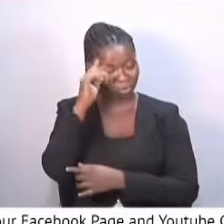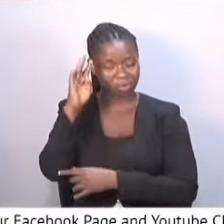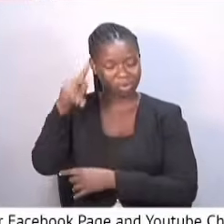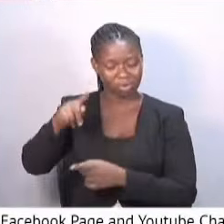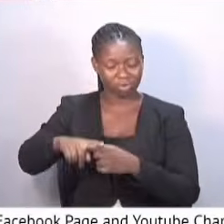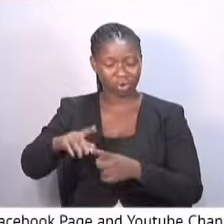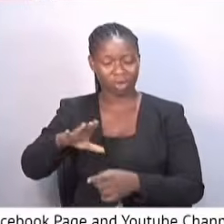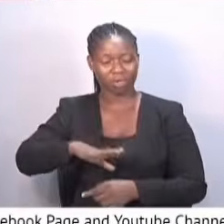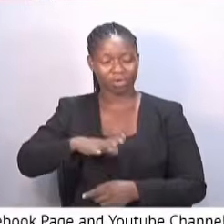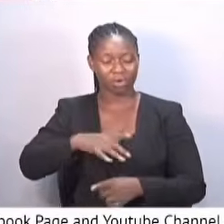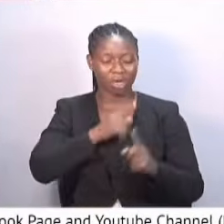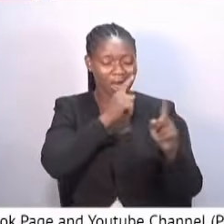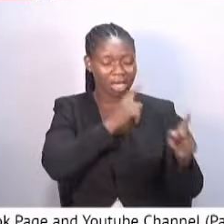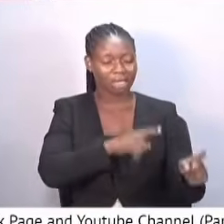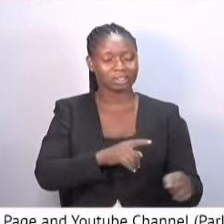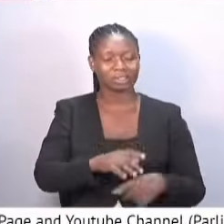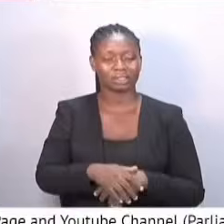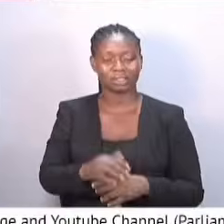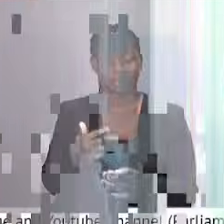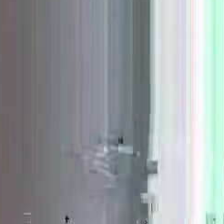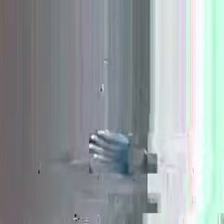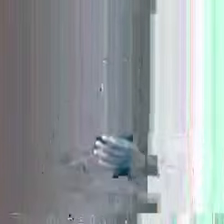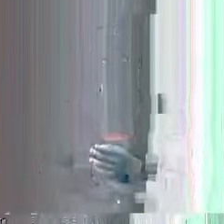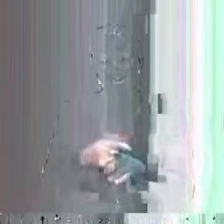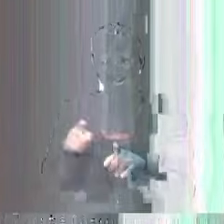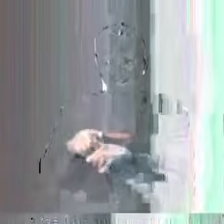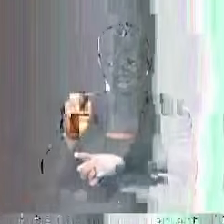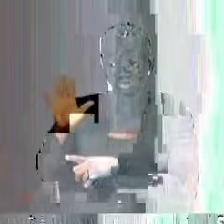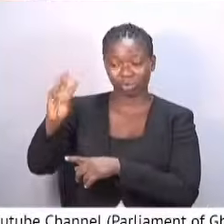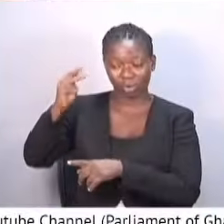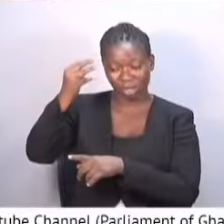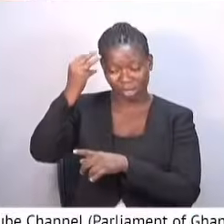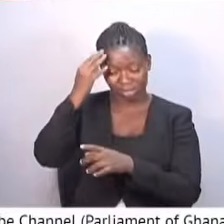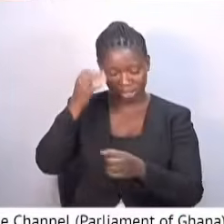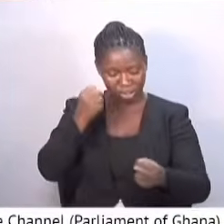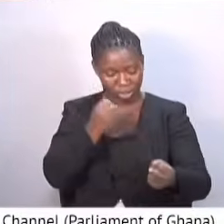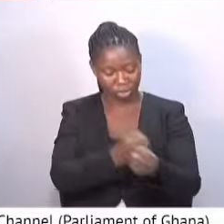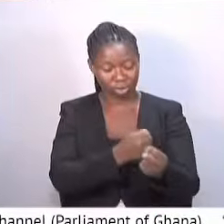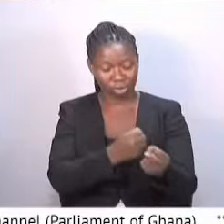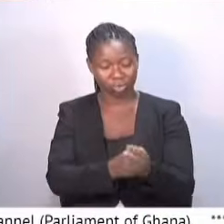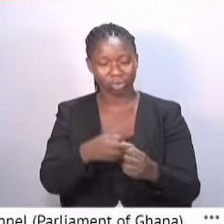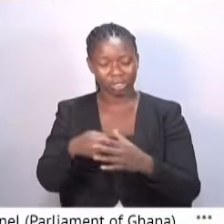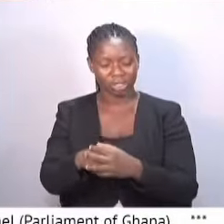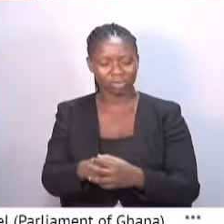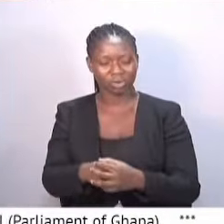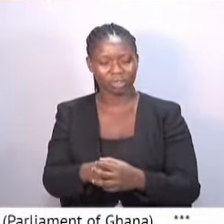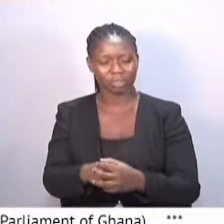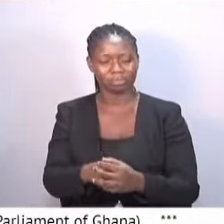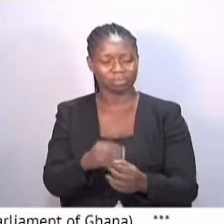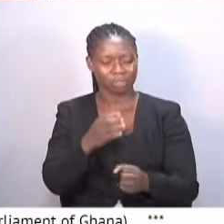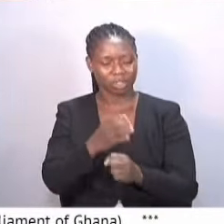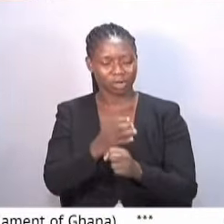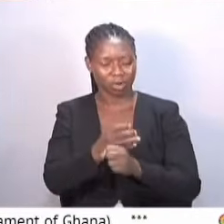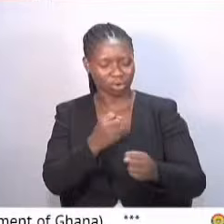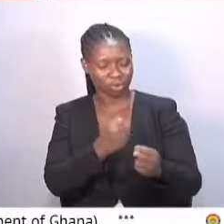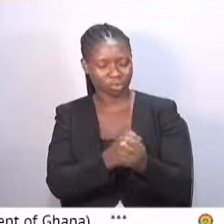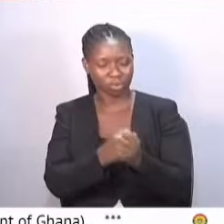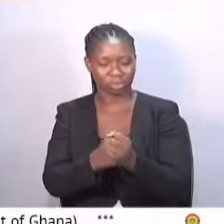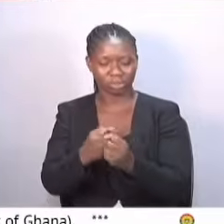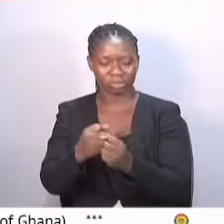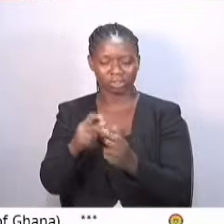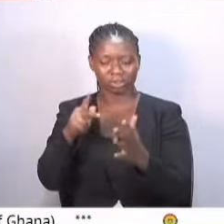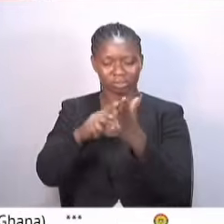formally respond to us as your ministry's support in facilitating the progress of this